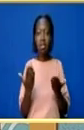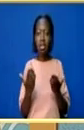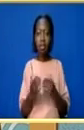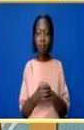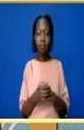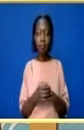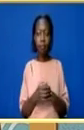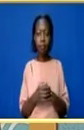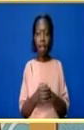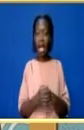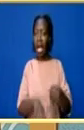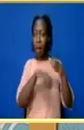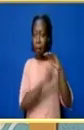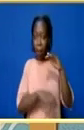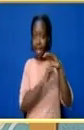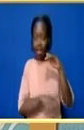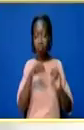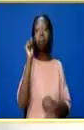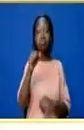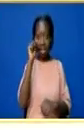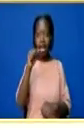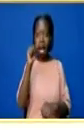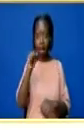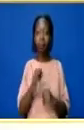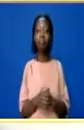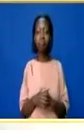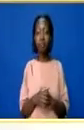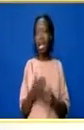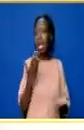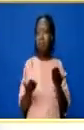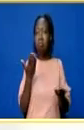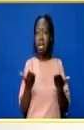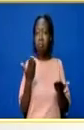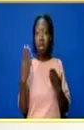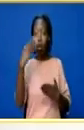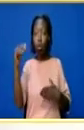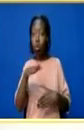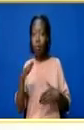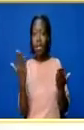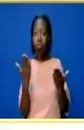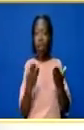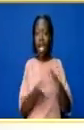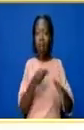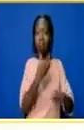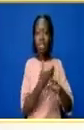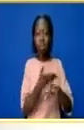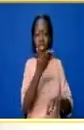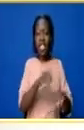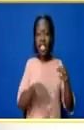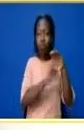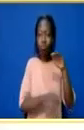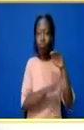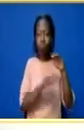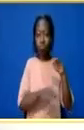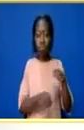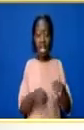maybe mining. Mining, very good. Yes. Quarries. Yes. You find, maybe you go to a place, they are mining stones. Yes. You find a very deep